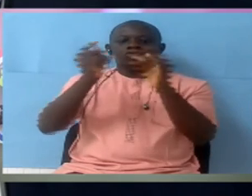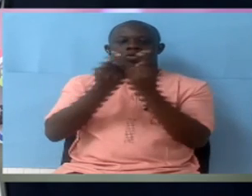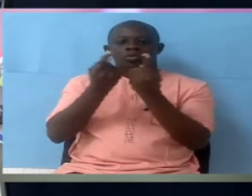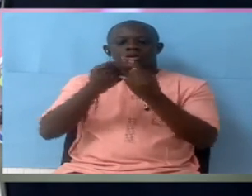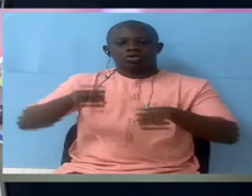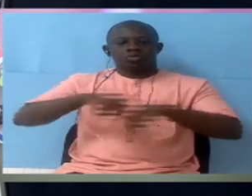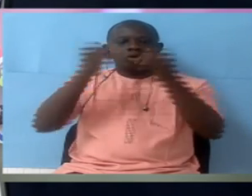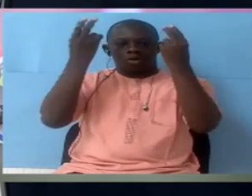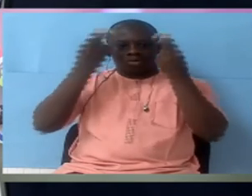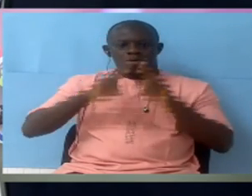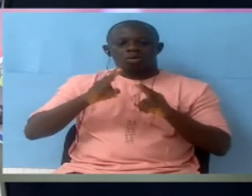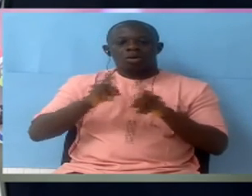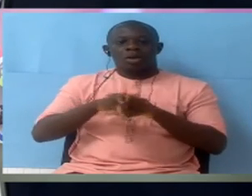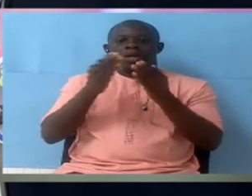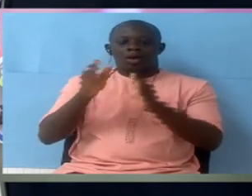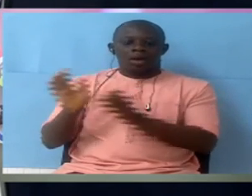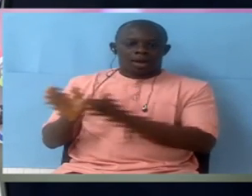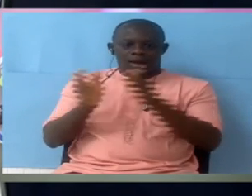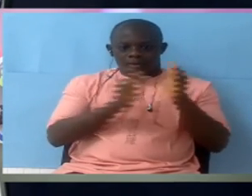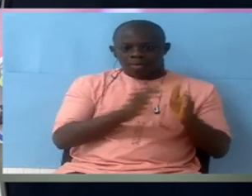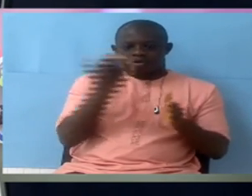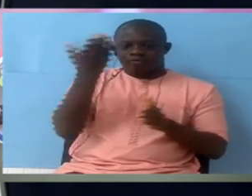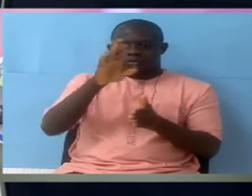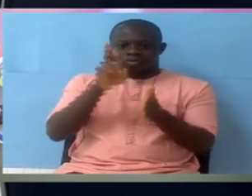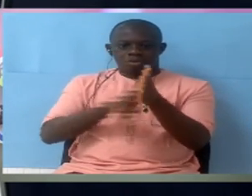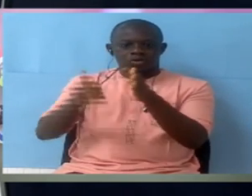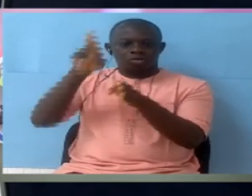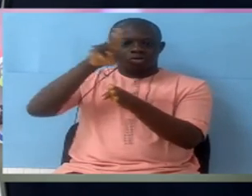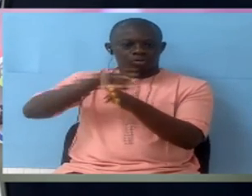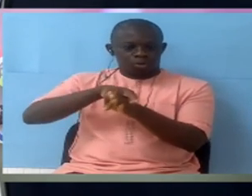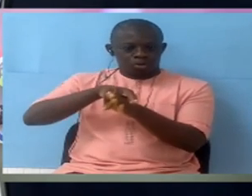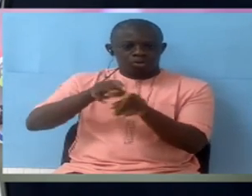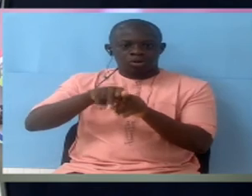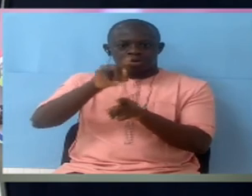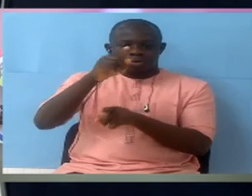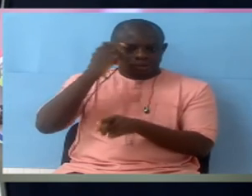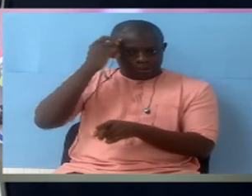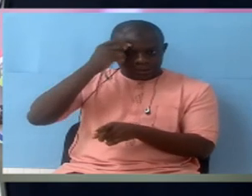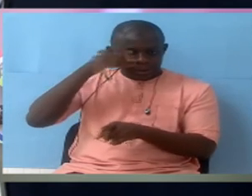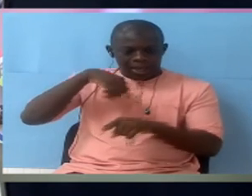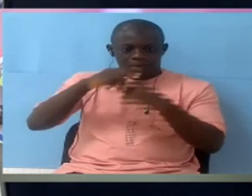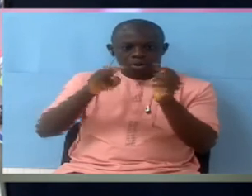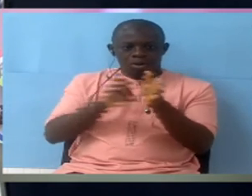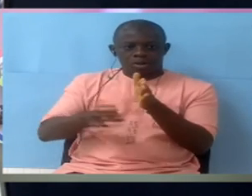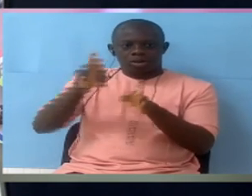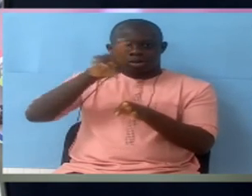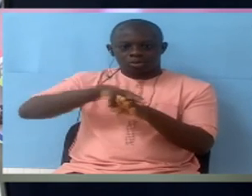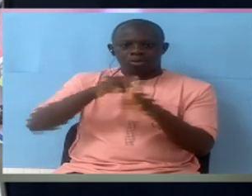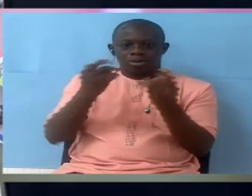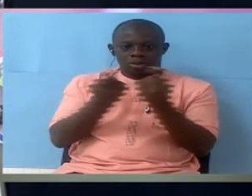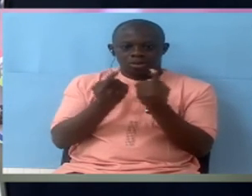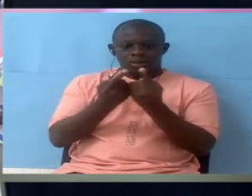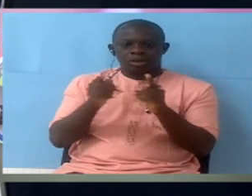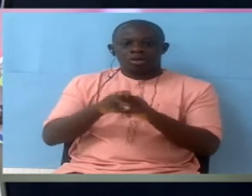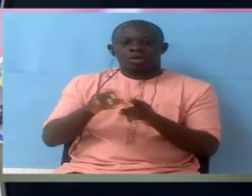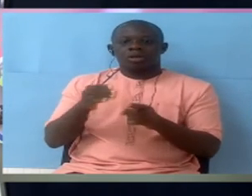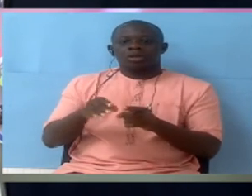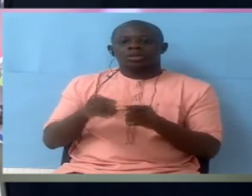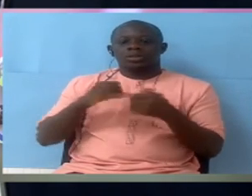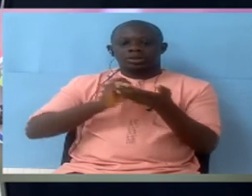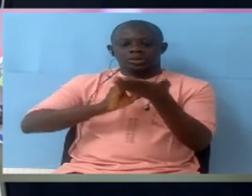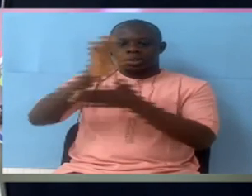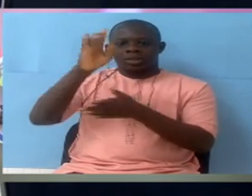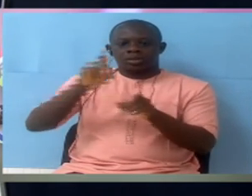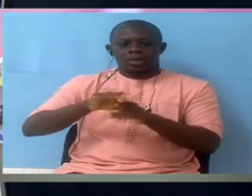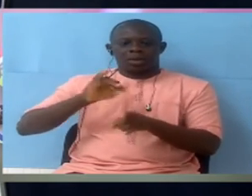tamit. Apart from reporting it, thinking of reporting the matter through Mrs. Susan Wafa Ogu.